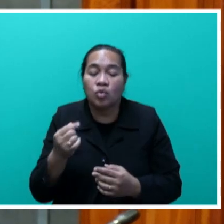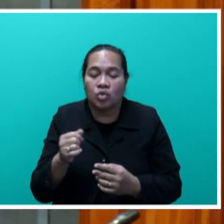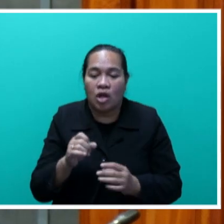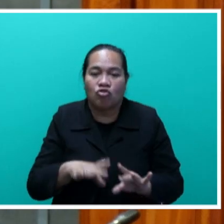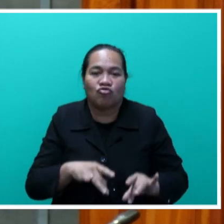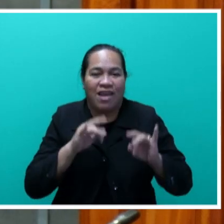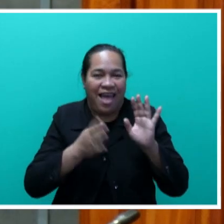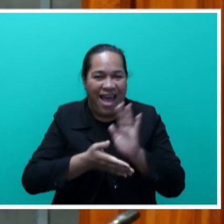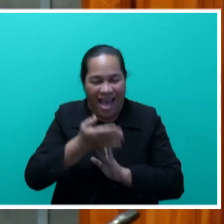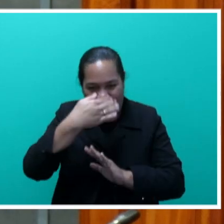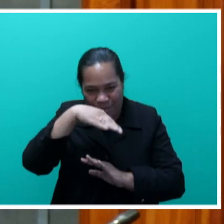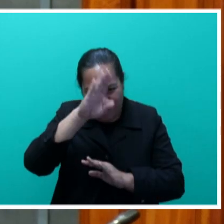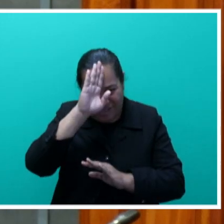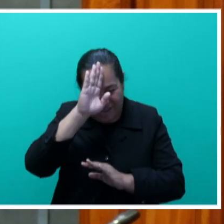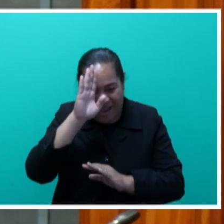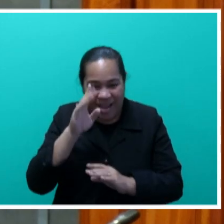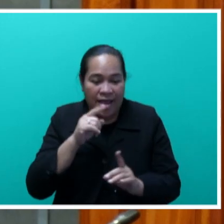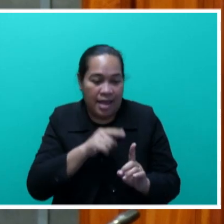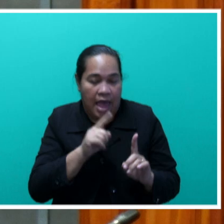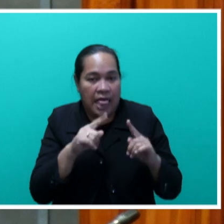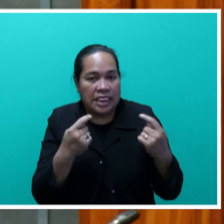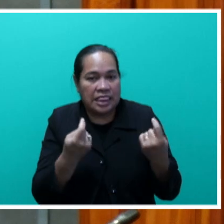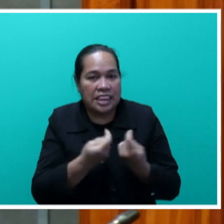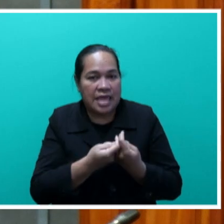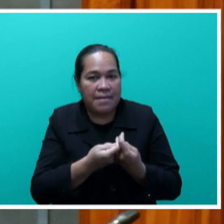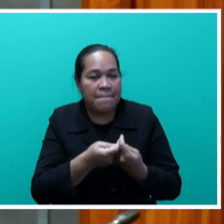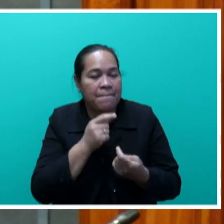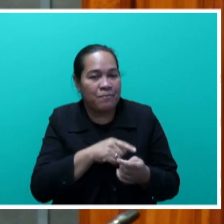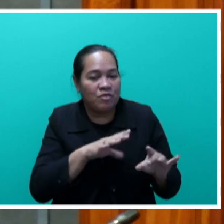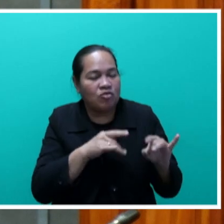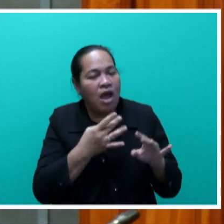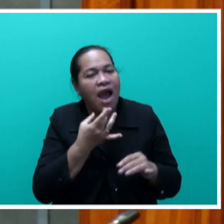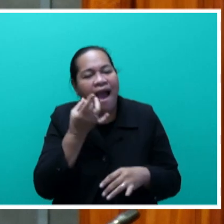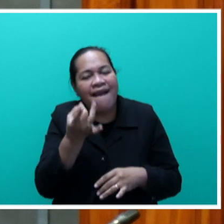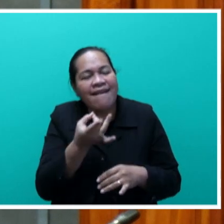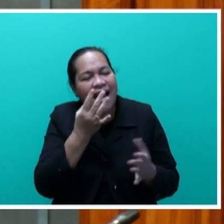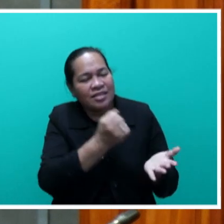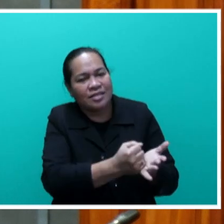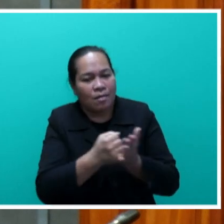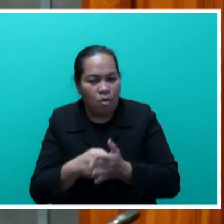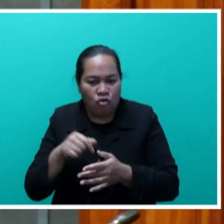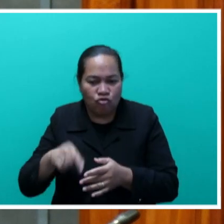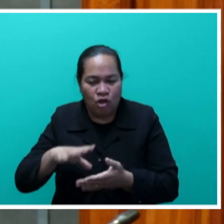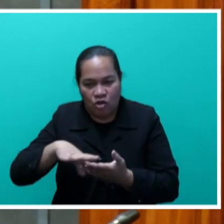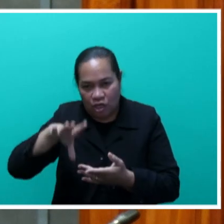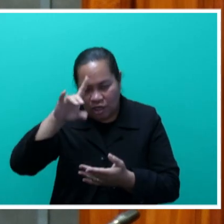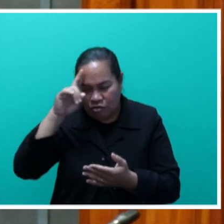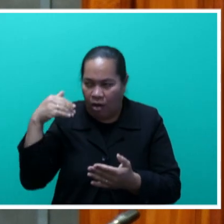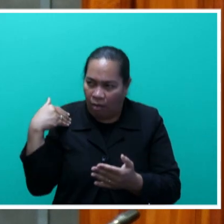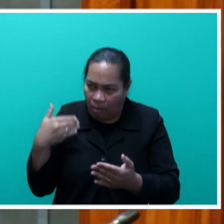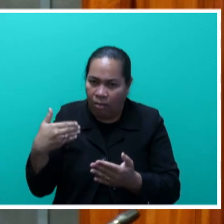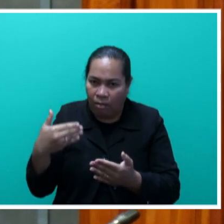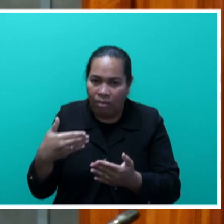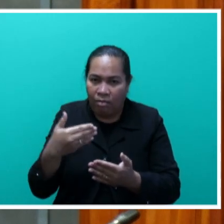High Commissioner, Mr. Ewan MacDonald, and his team at the High Commission for the kind support towards the education sector over the years, and I also take this